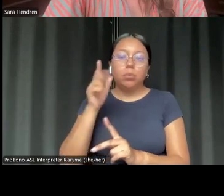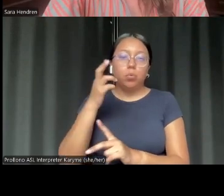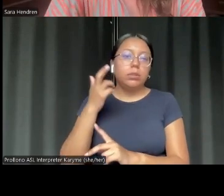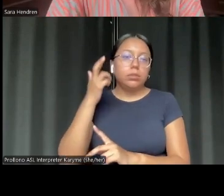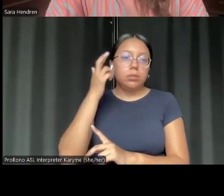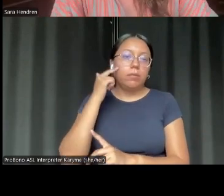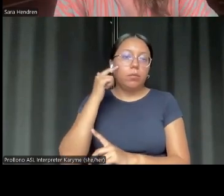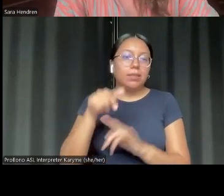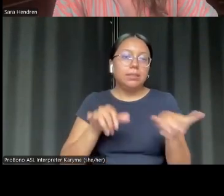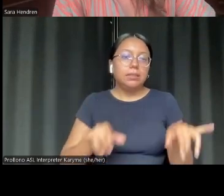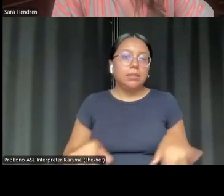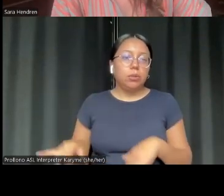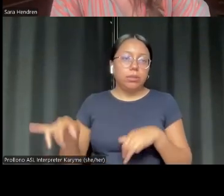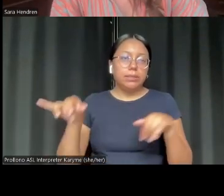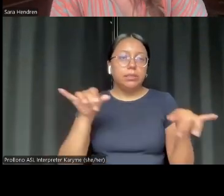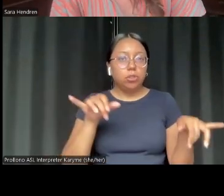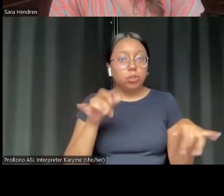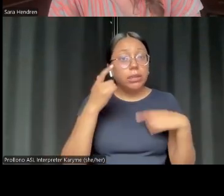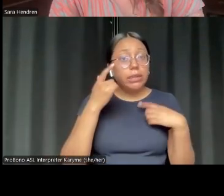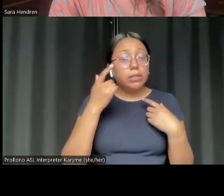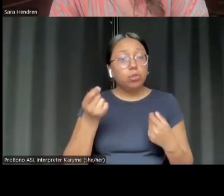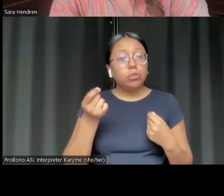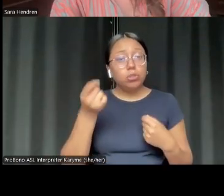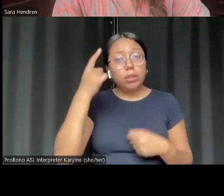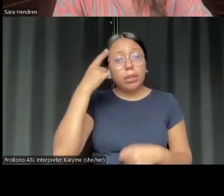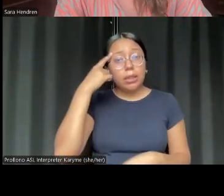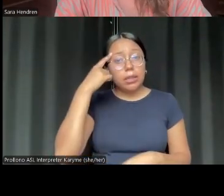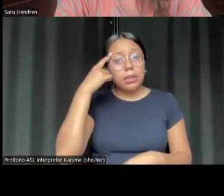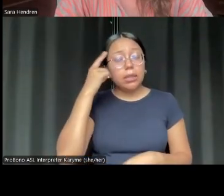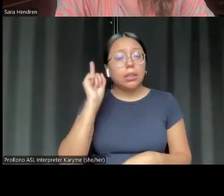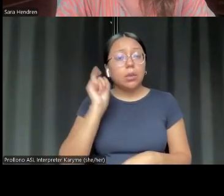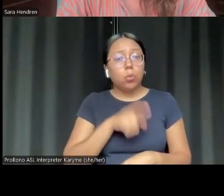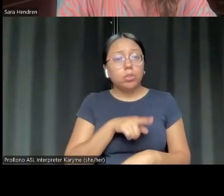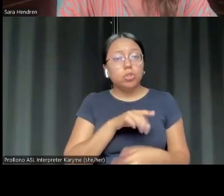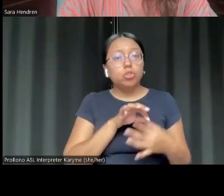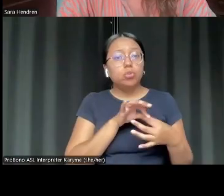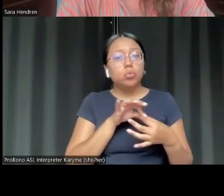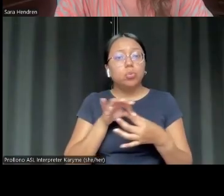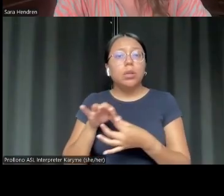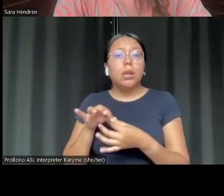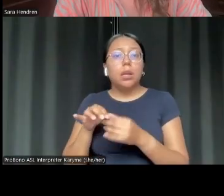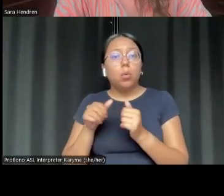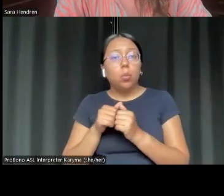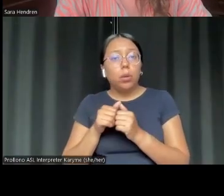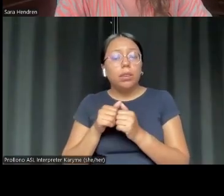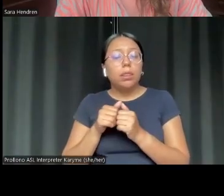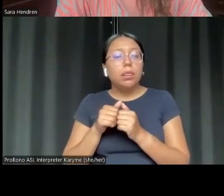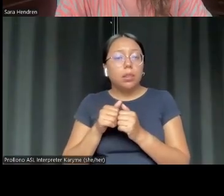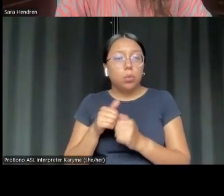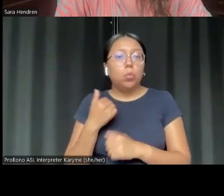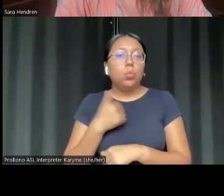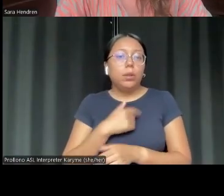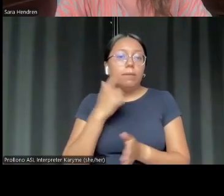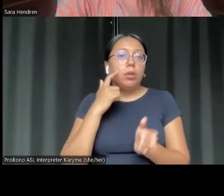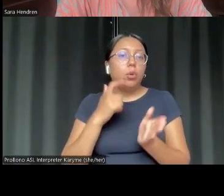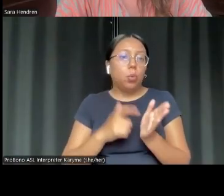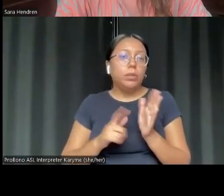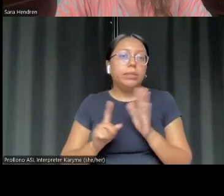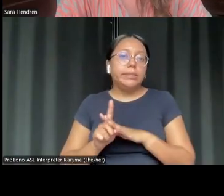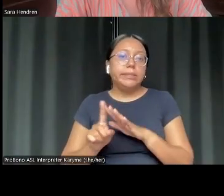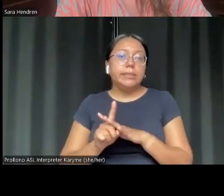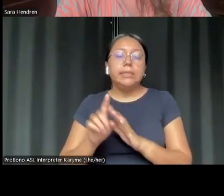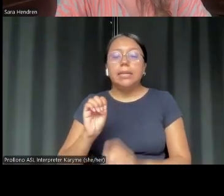standardization. It's interesting to think about these questions in tandem with what we've seen, the growth in emojis